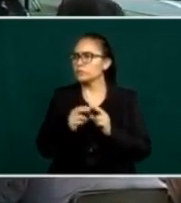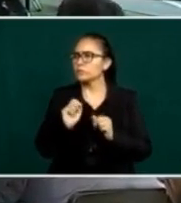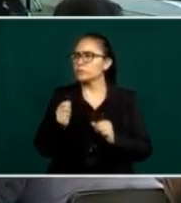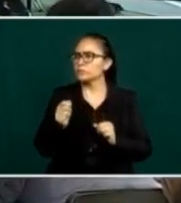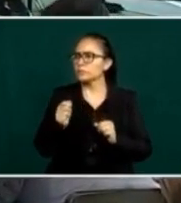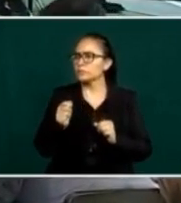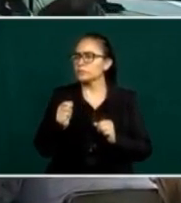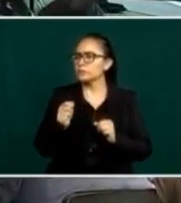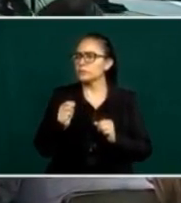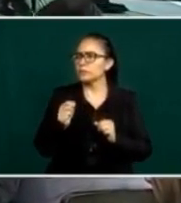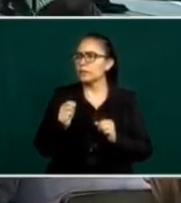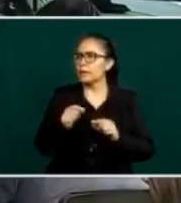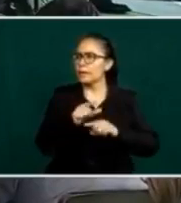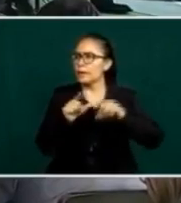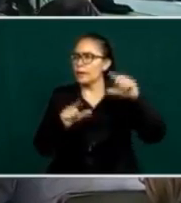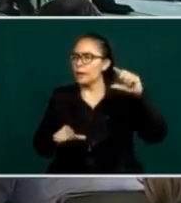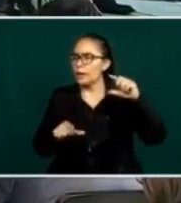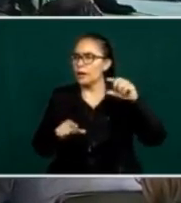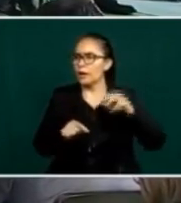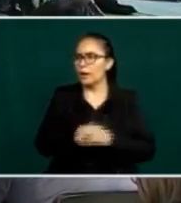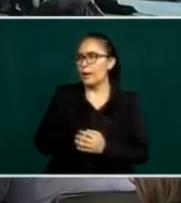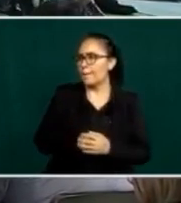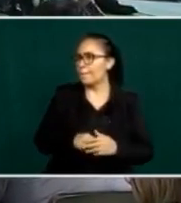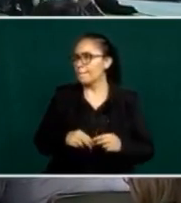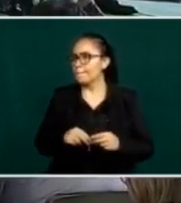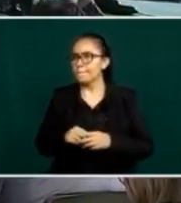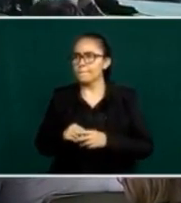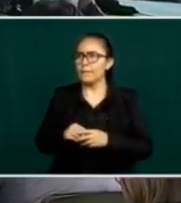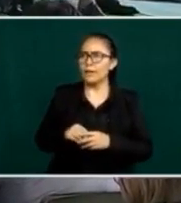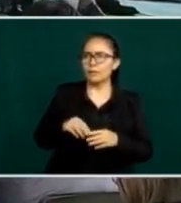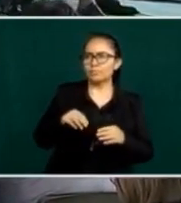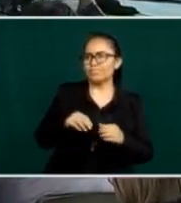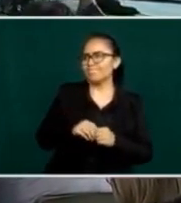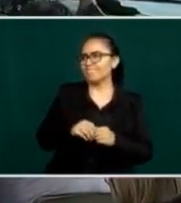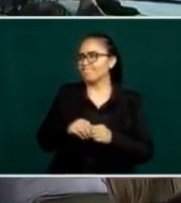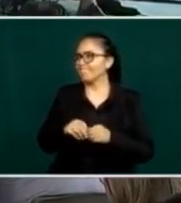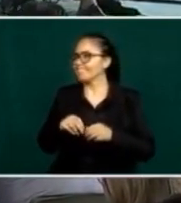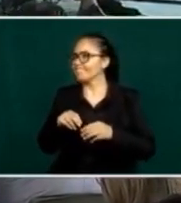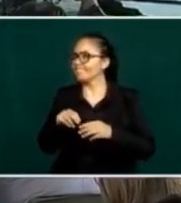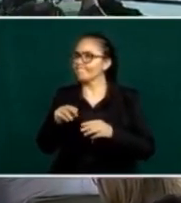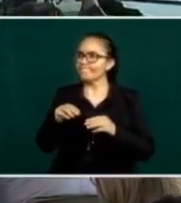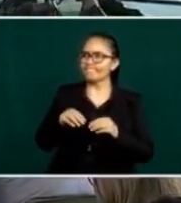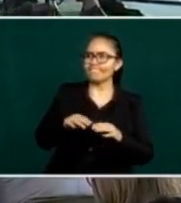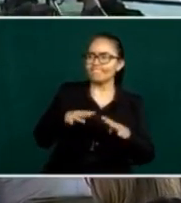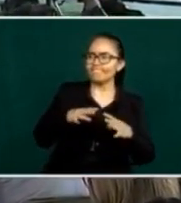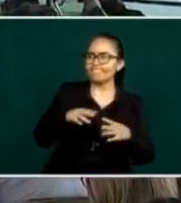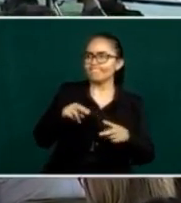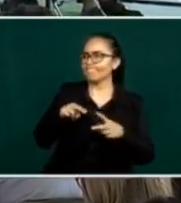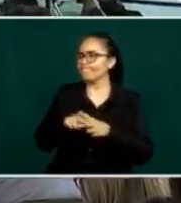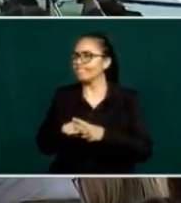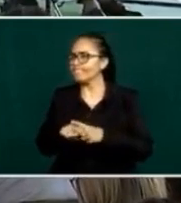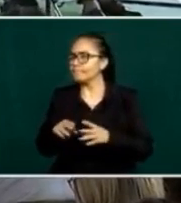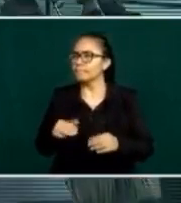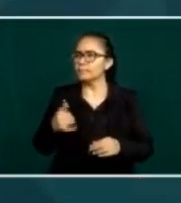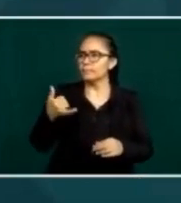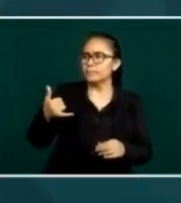from the periodicals or the newspapers, they keep saying, oh, there's a recession.